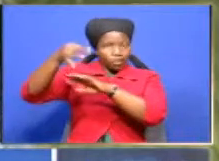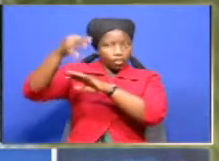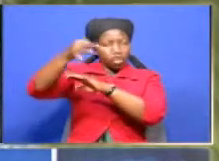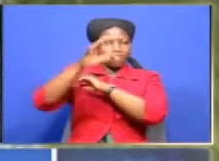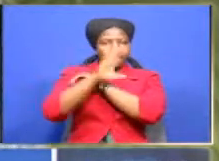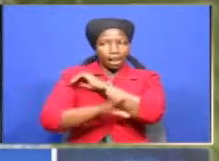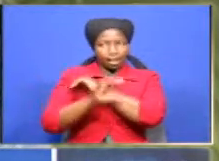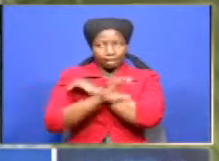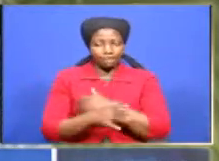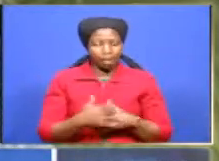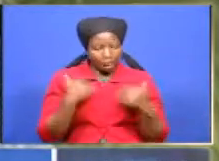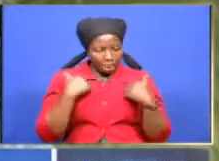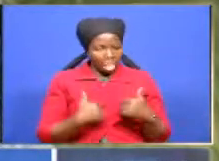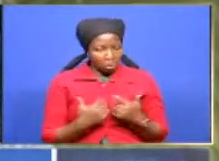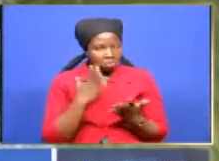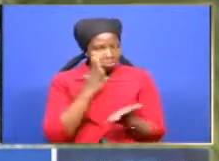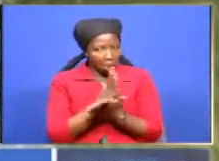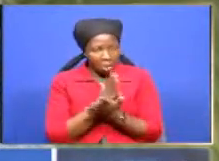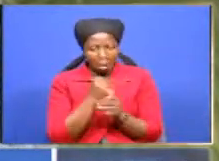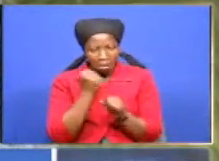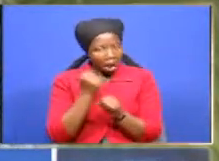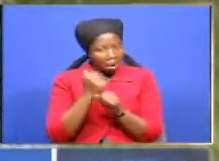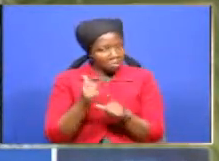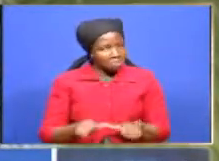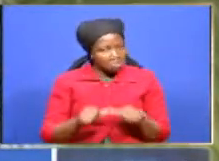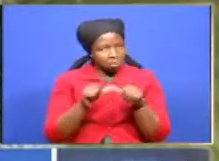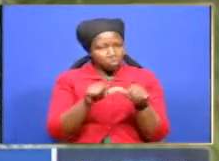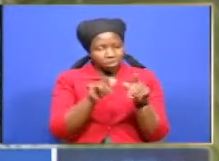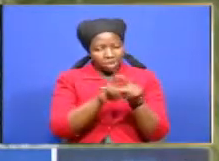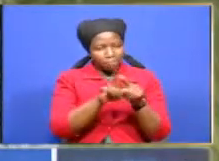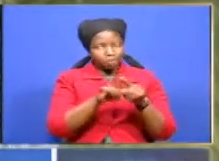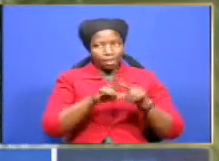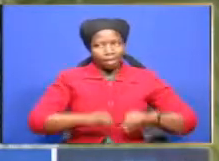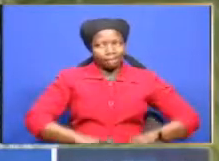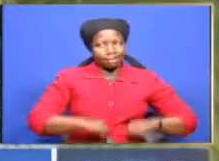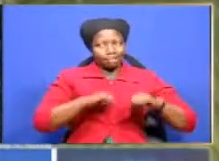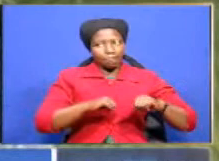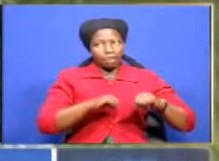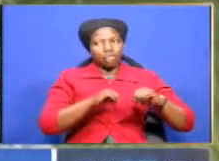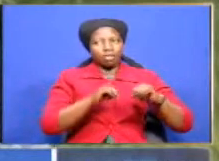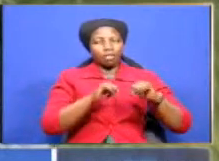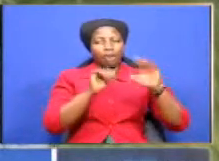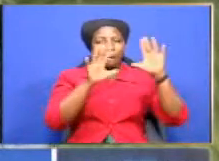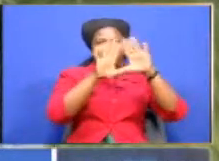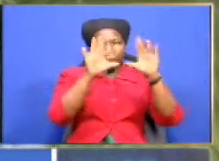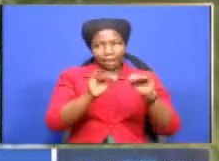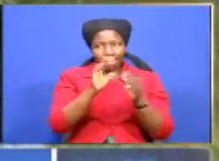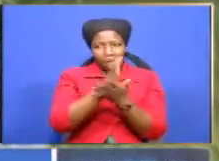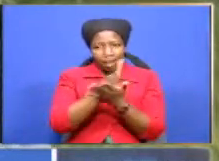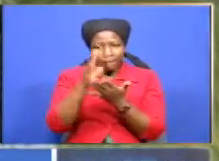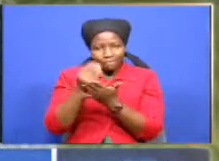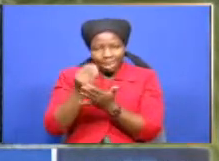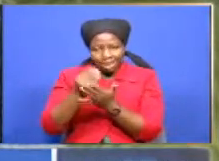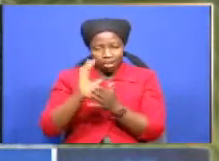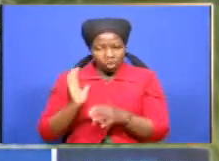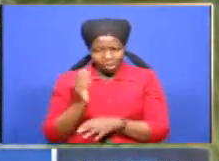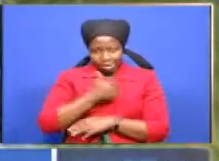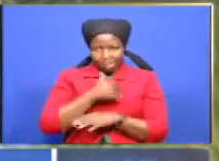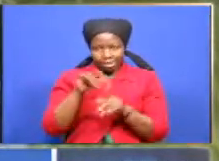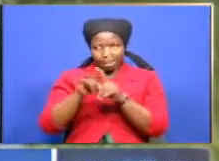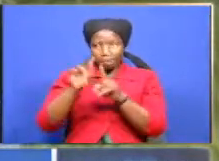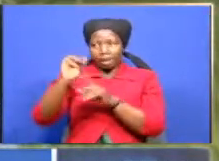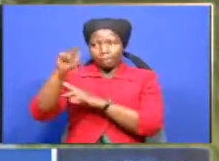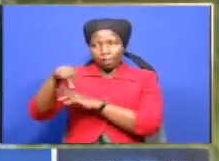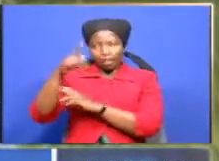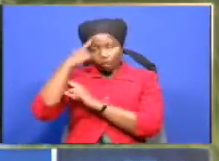work. I will continue to work both as Chairman of the Budget and Appropriations Committee and also as Member of Parliament for Kikuyu, because